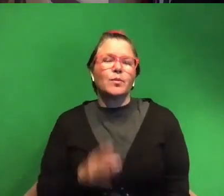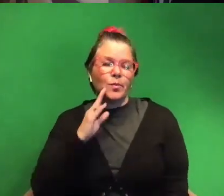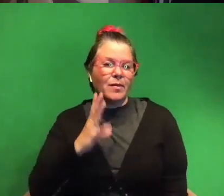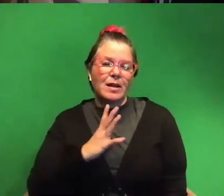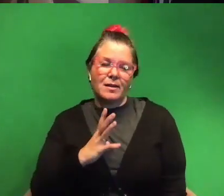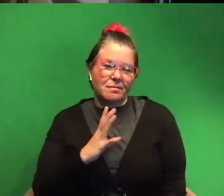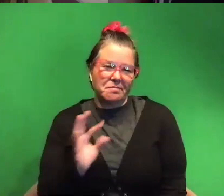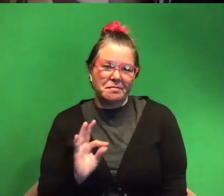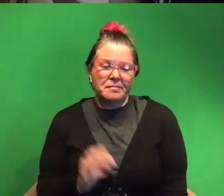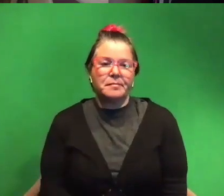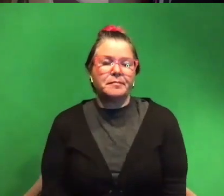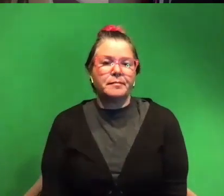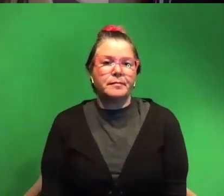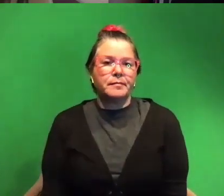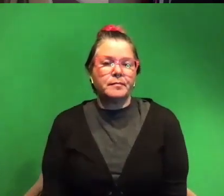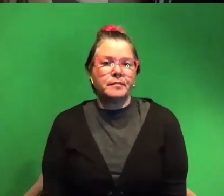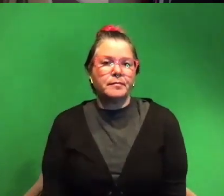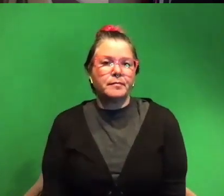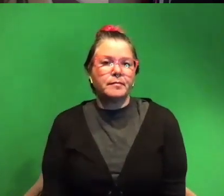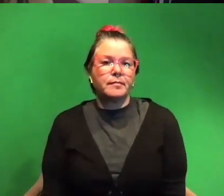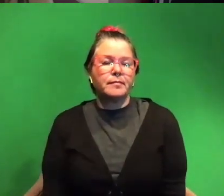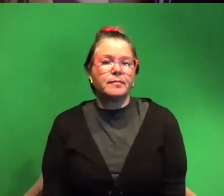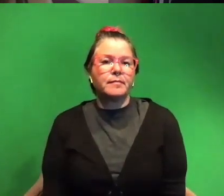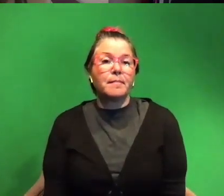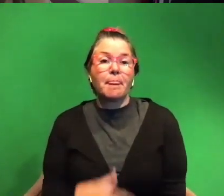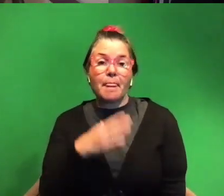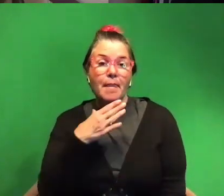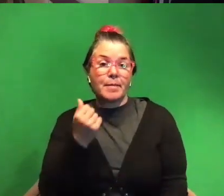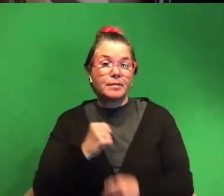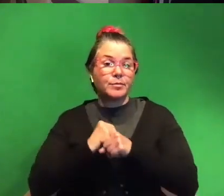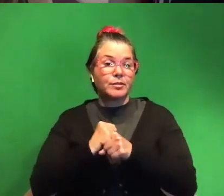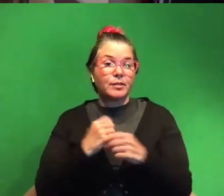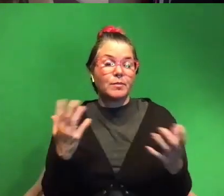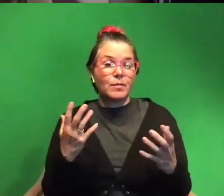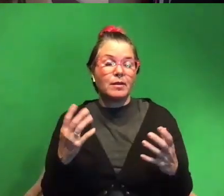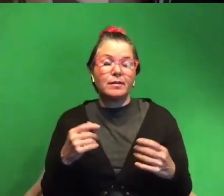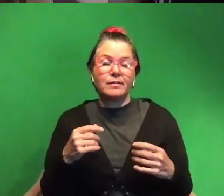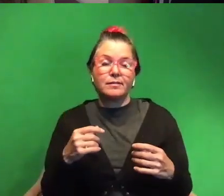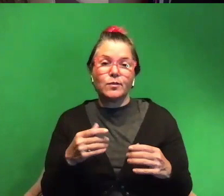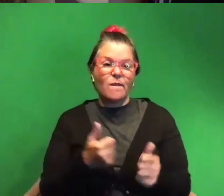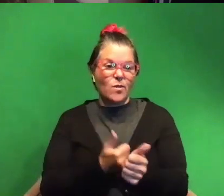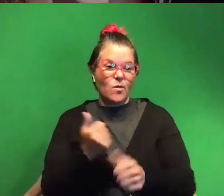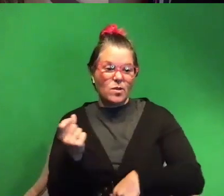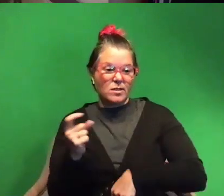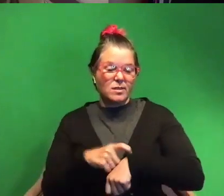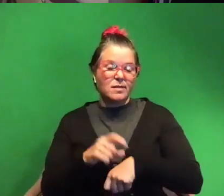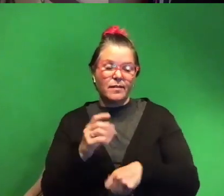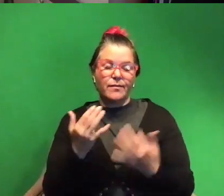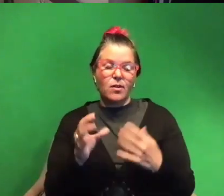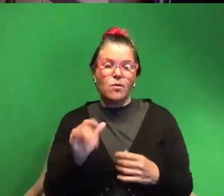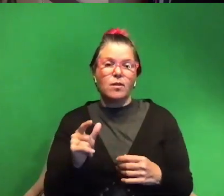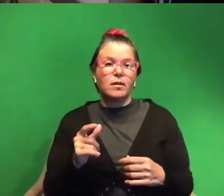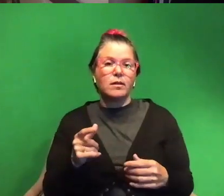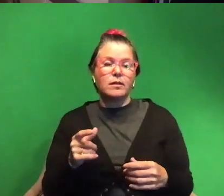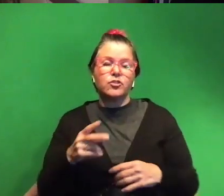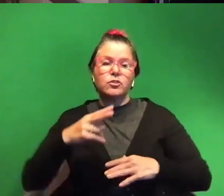them. Yeah, I think your best protection and not getting stung by a fire coral is just good